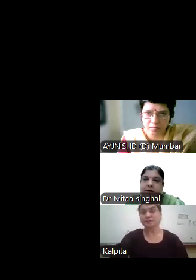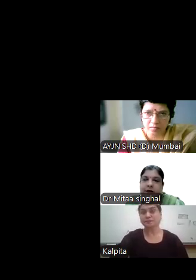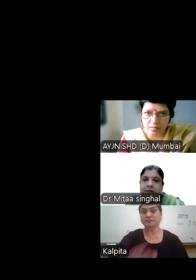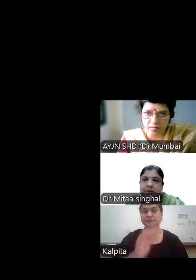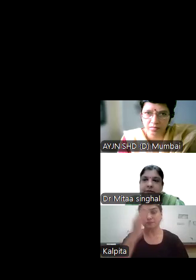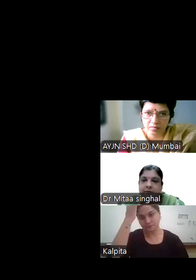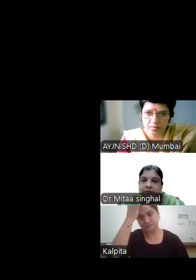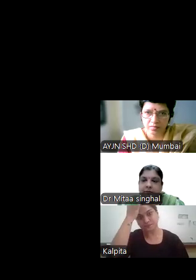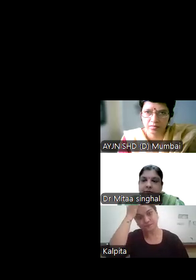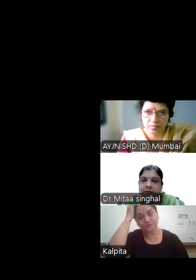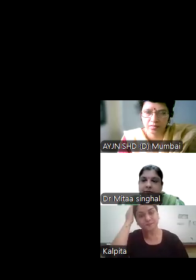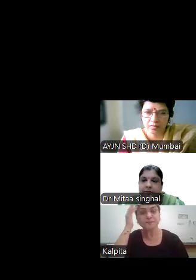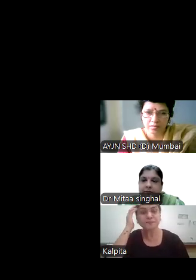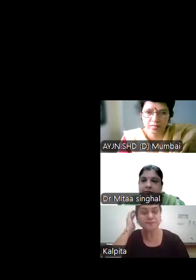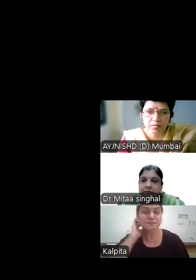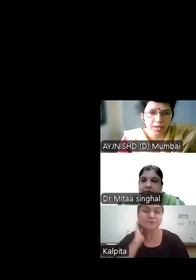Explain.